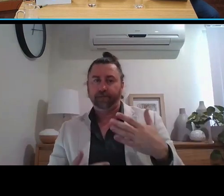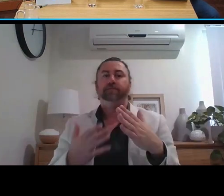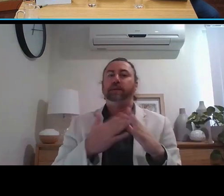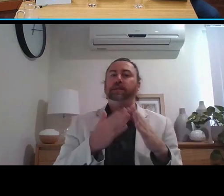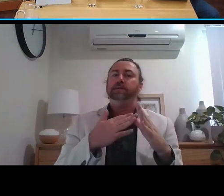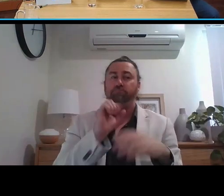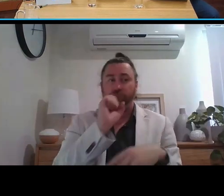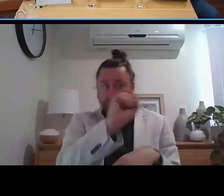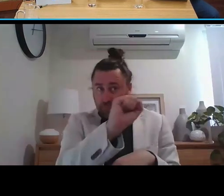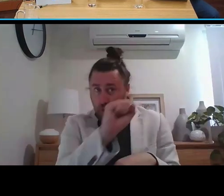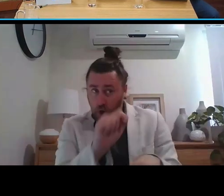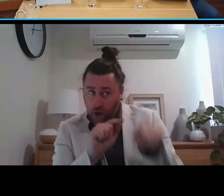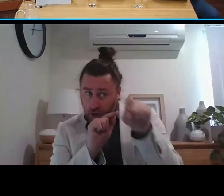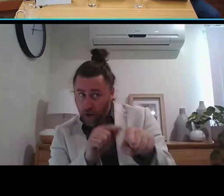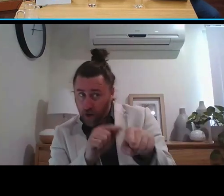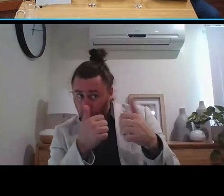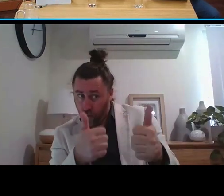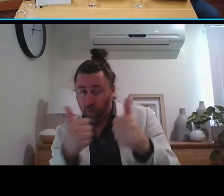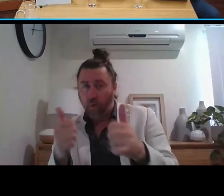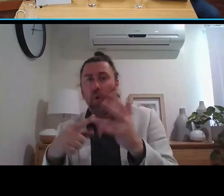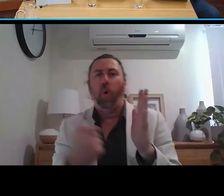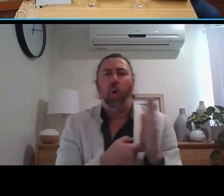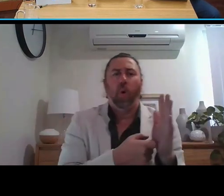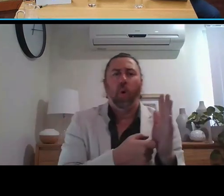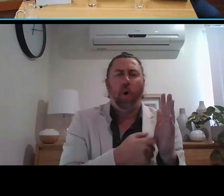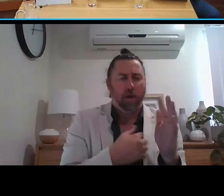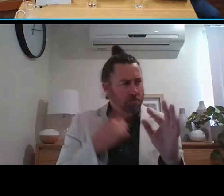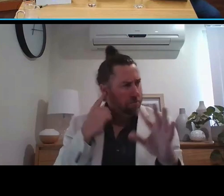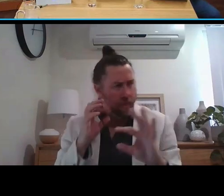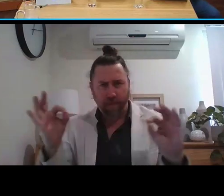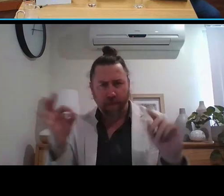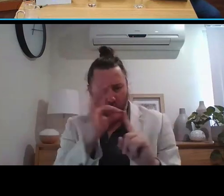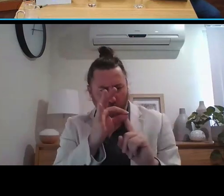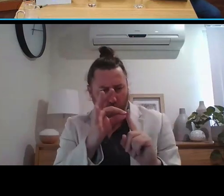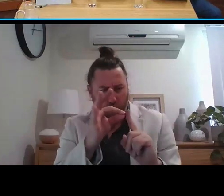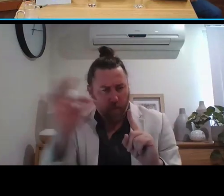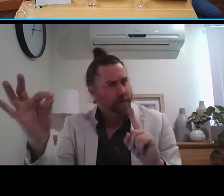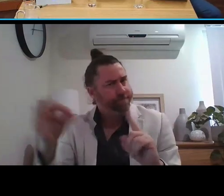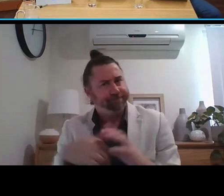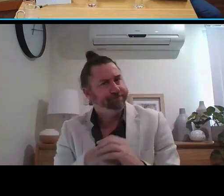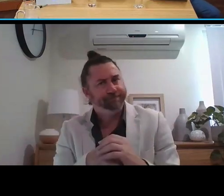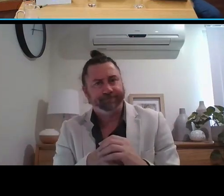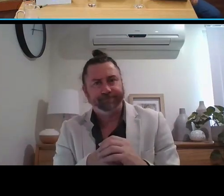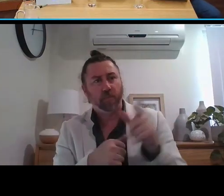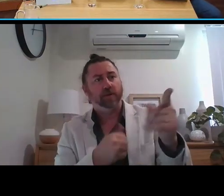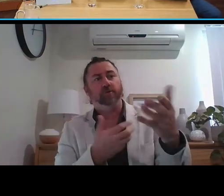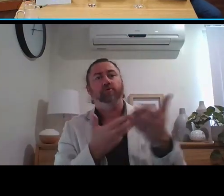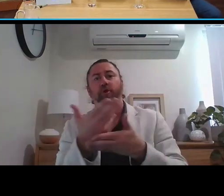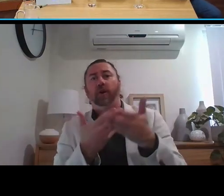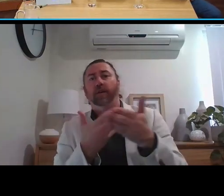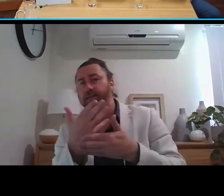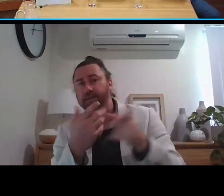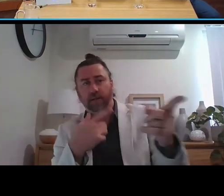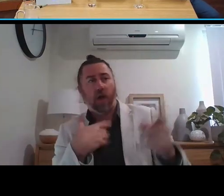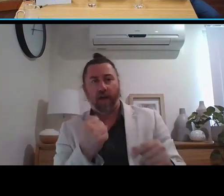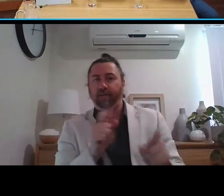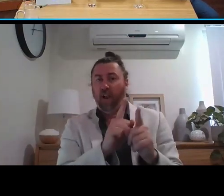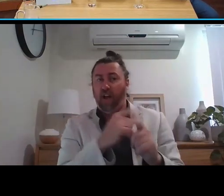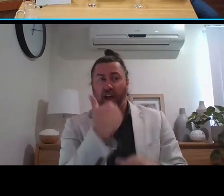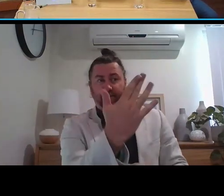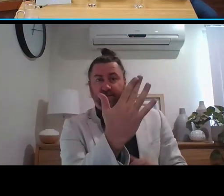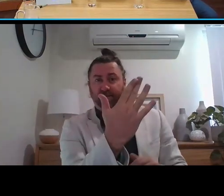of non-compliance or a period without. A 1-star rating is applied where a service has an active sanction, a